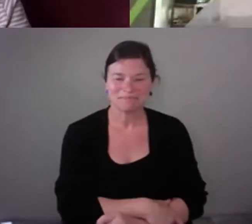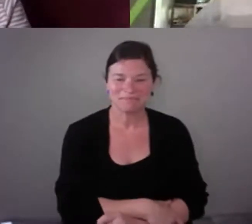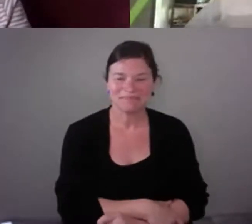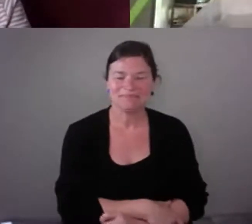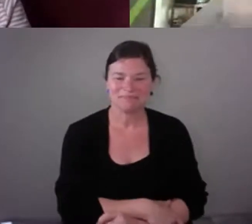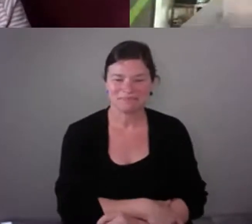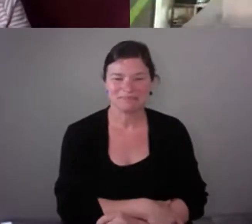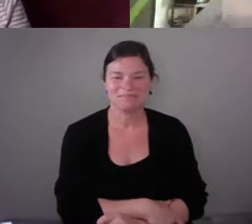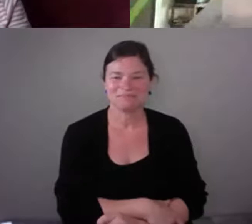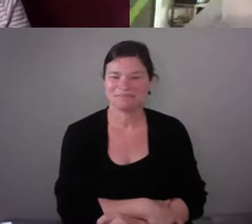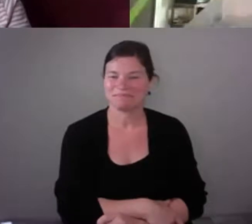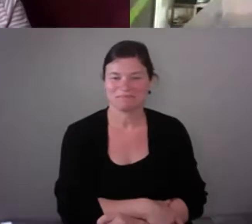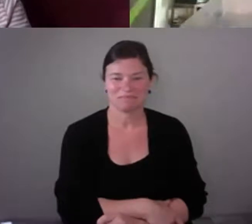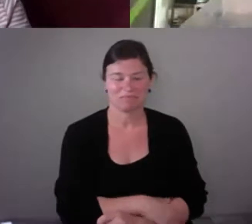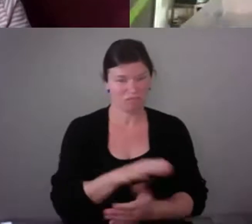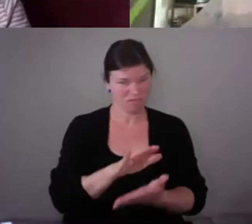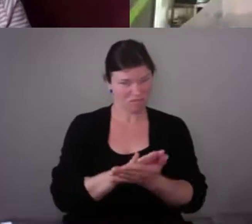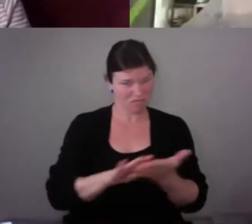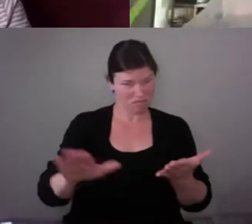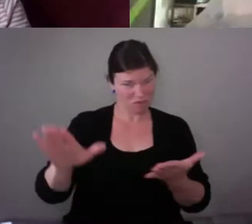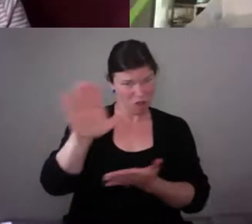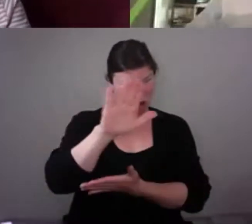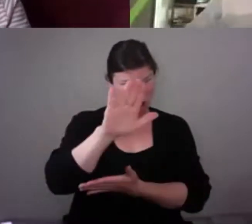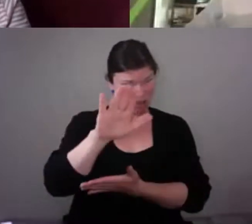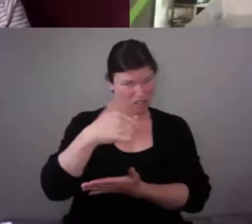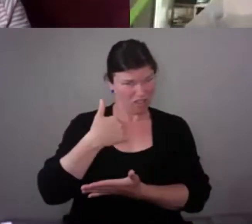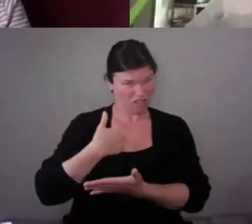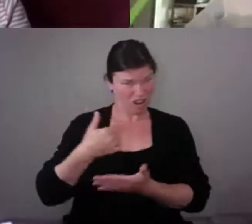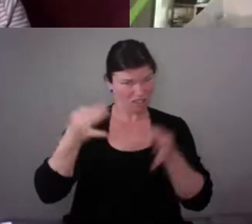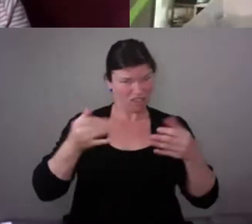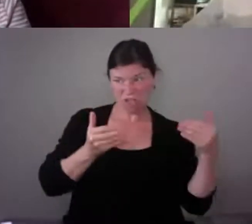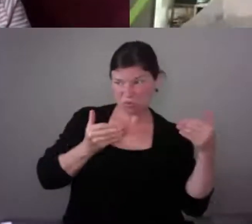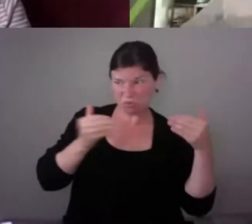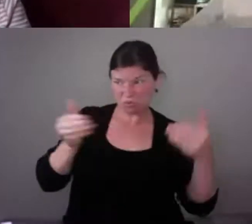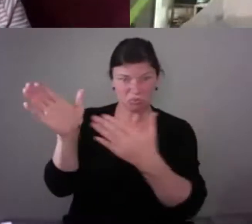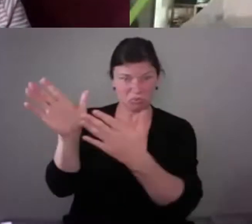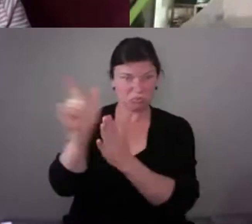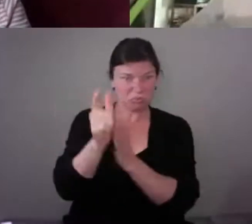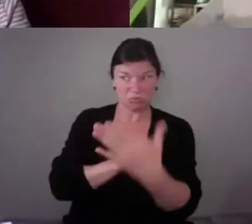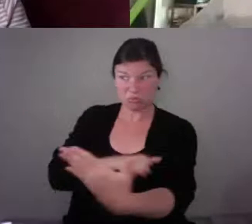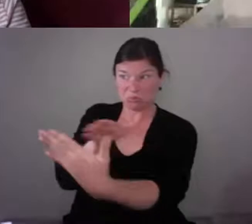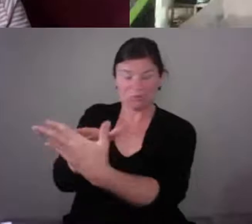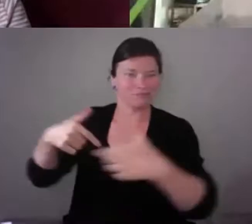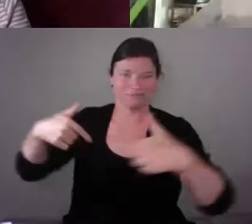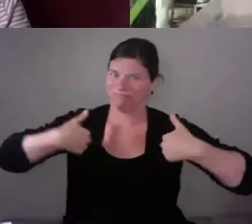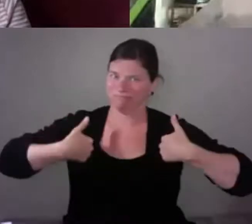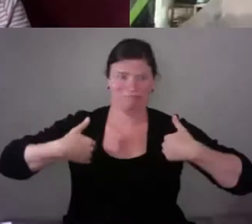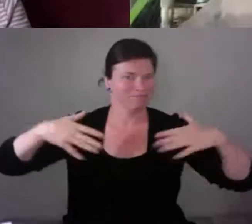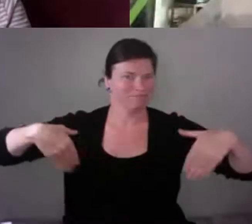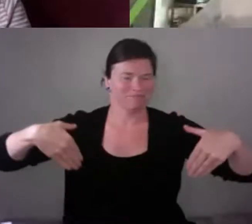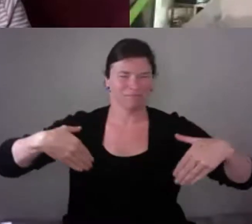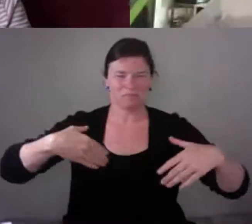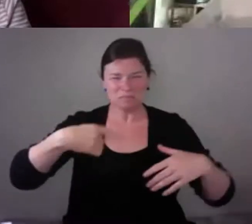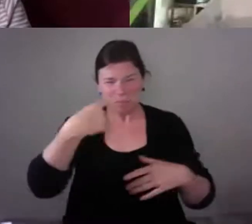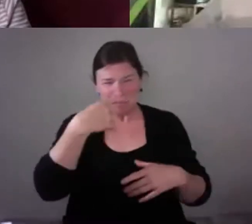I never took my college to court. Can you tell me a little bit about what